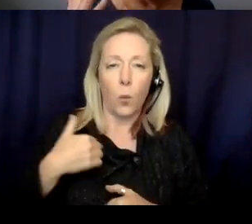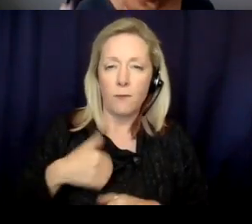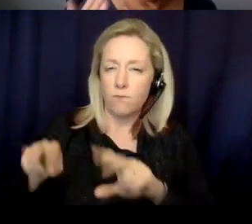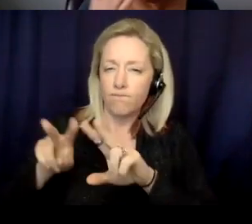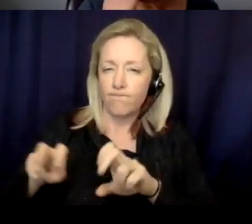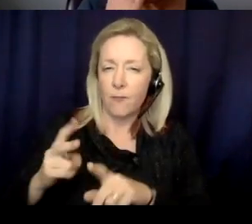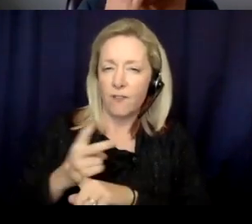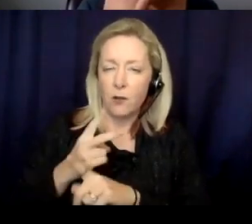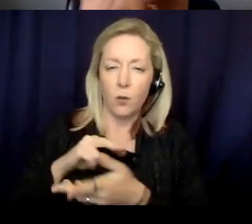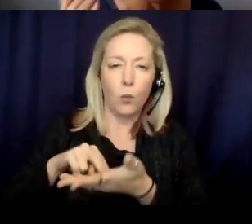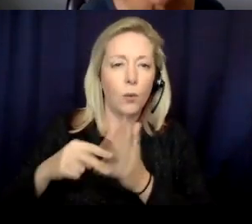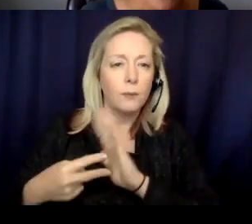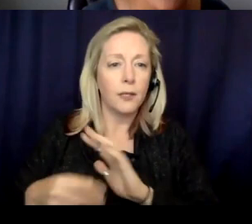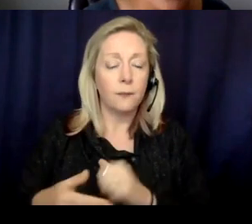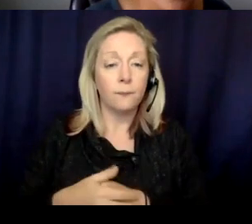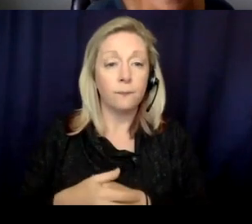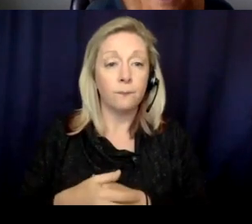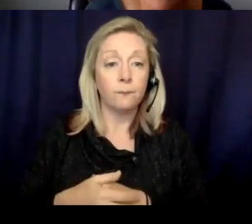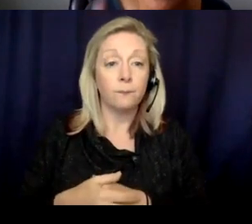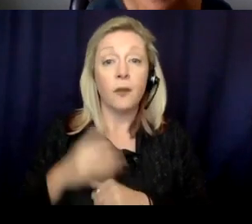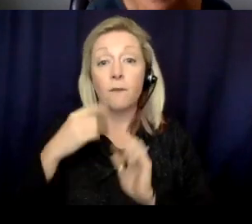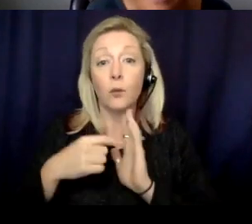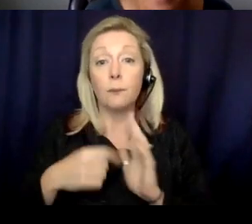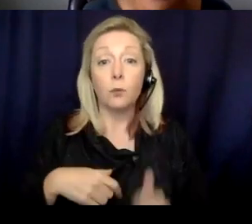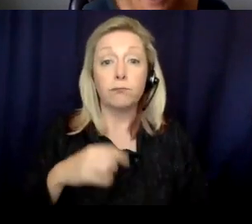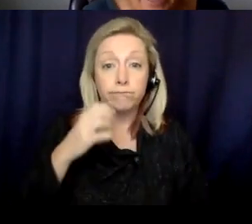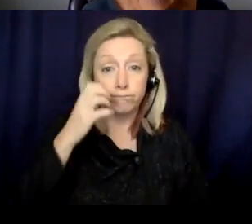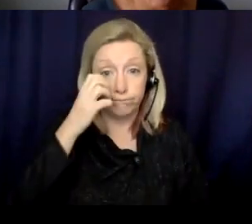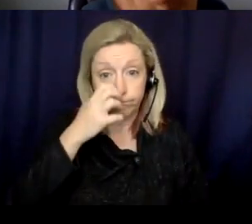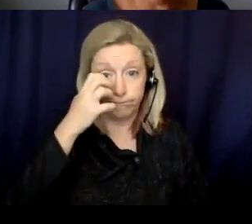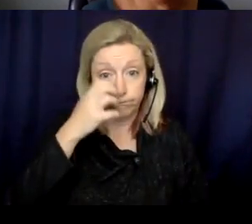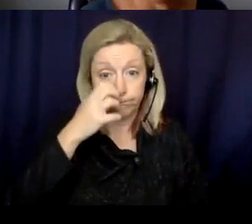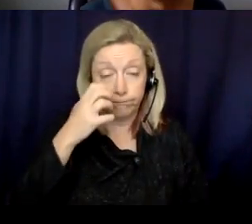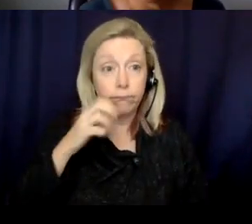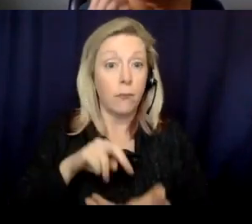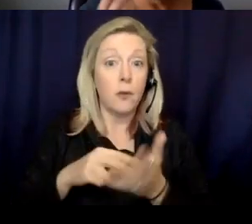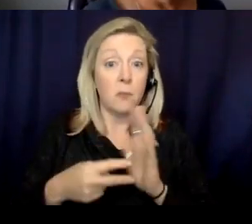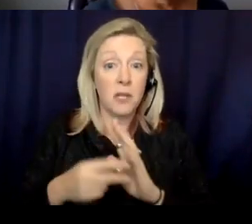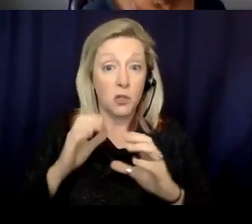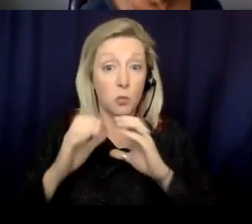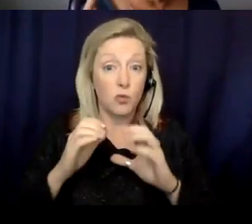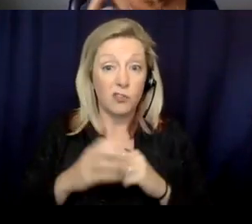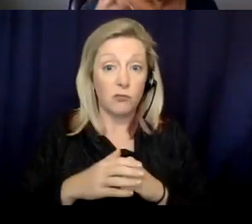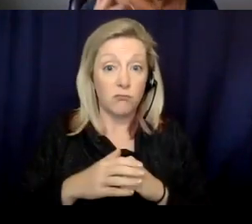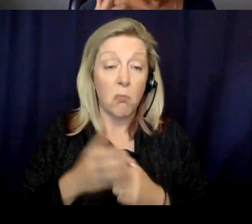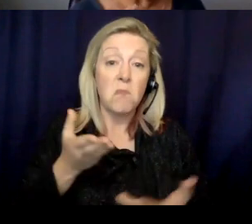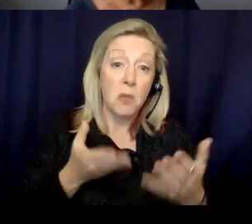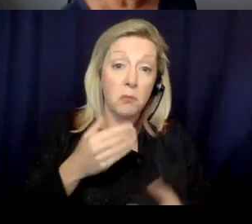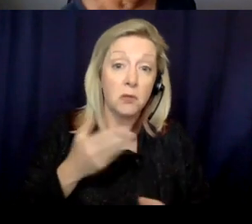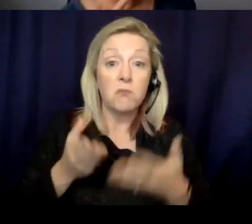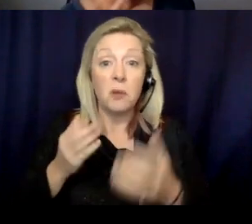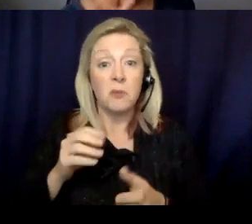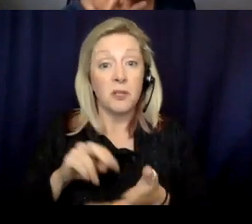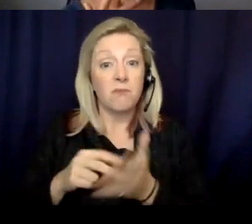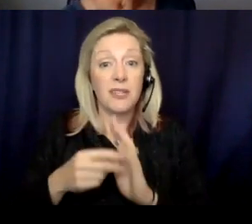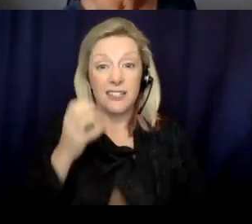sometimes just because he scratches his nose might actually be itching. And so that's